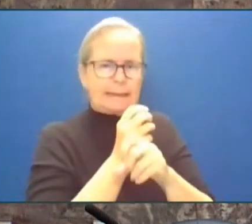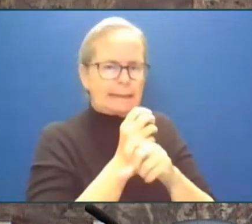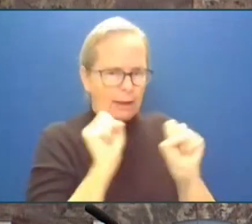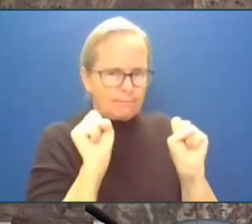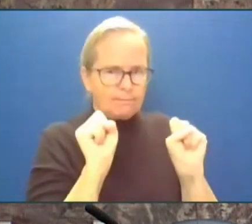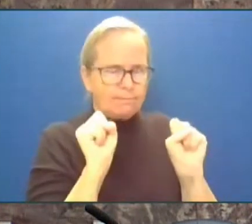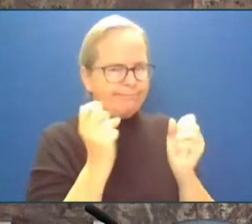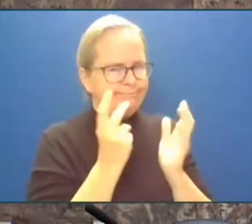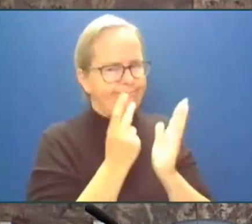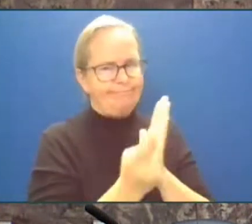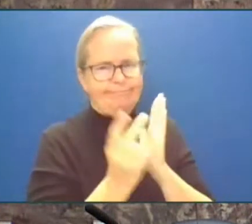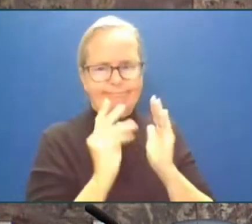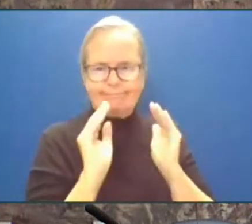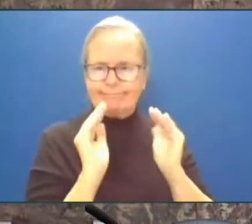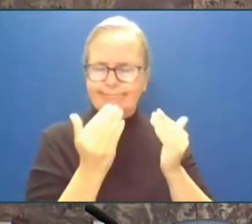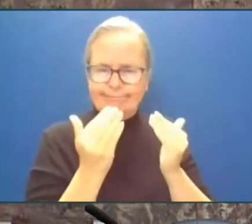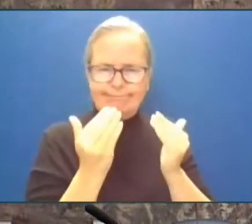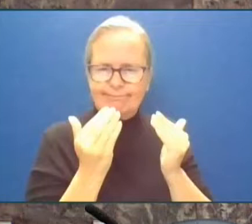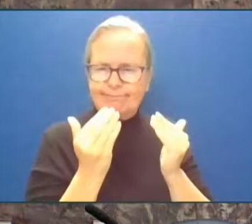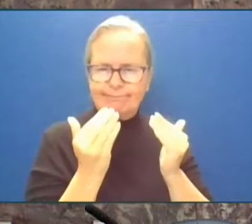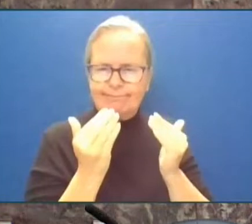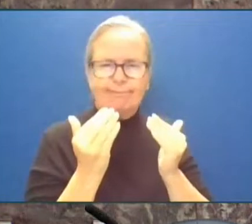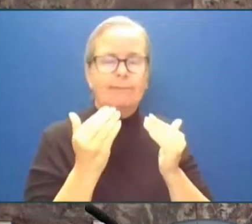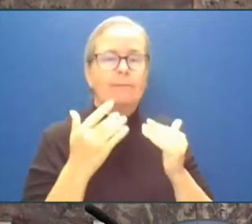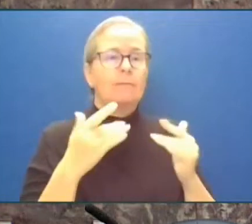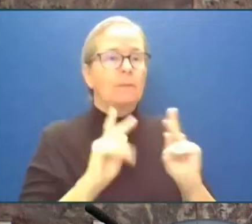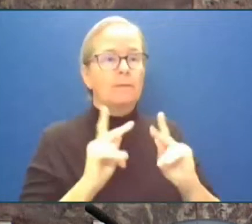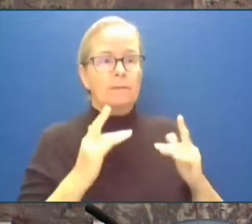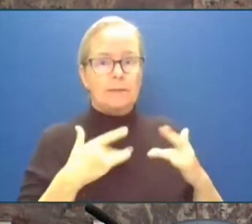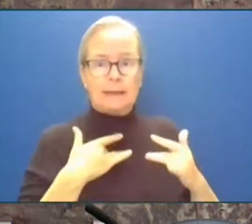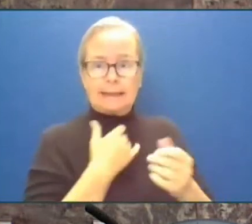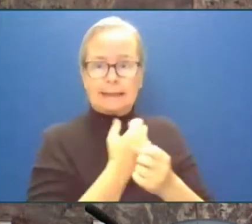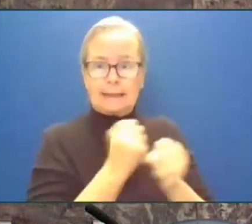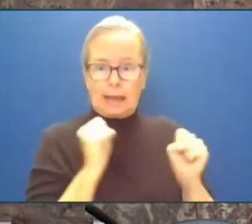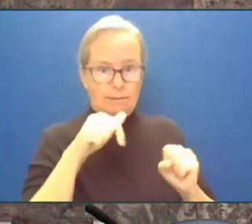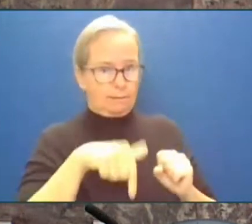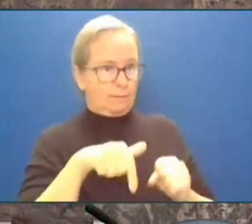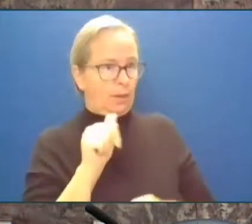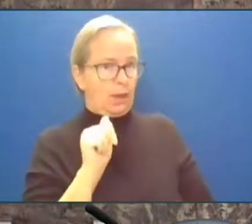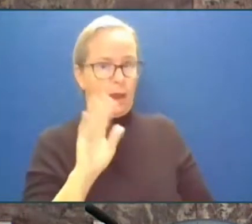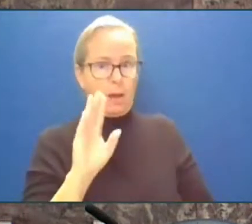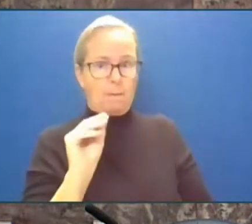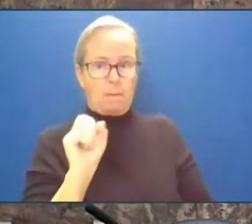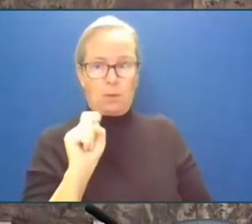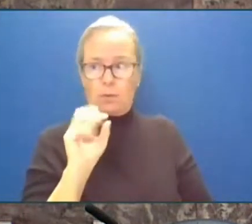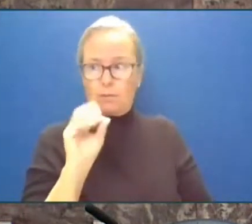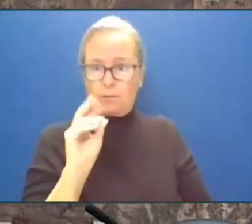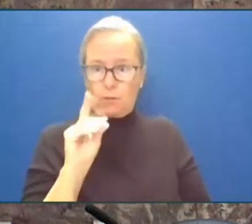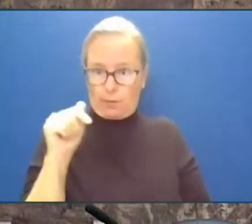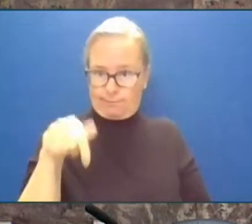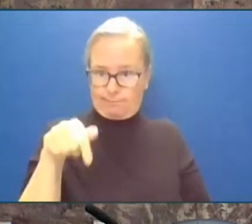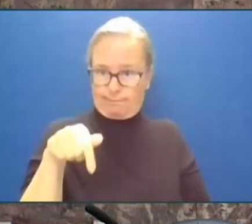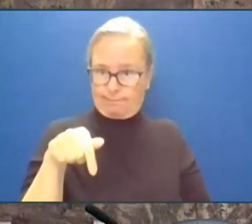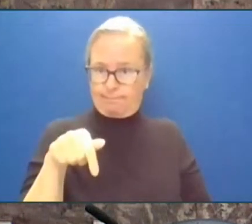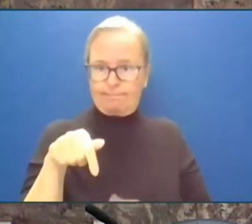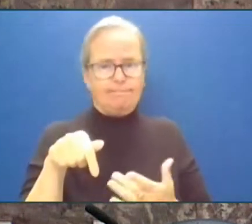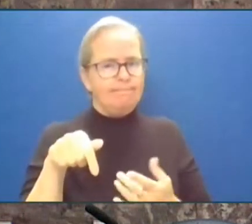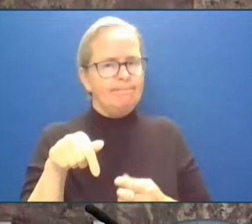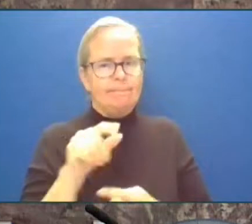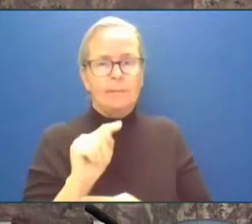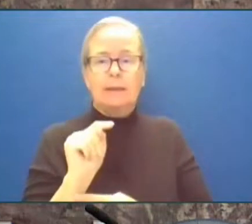safe in Abbotsford. They don't feel safe in Terrace. They don't feel safe in Kelowna. They don't feel safe in Victoria. They don't feel safe in Victoria. They don't feel